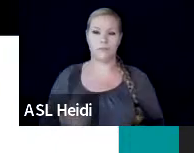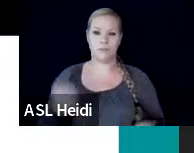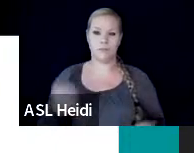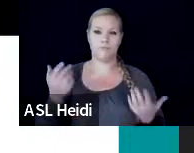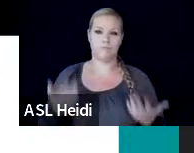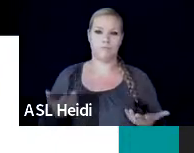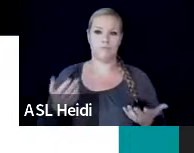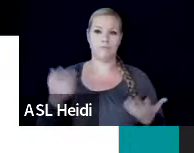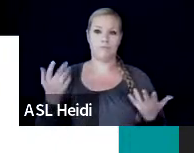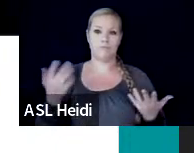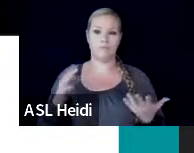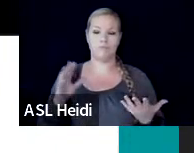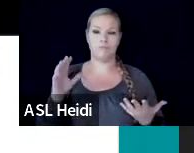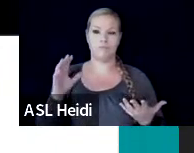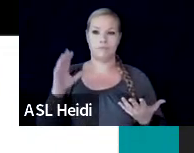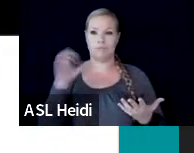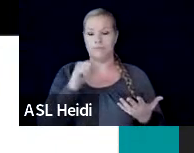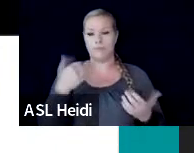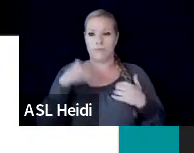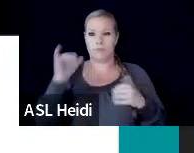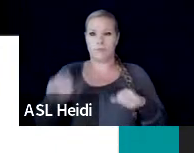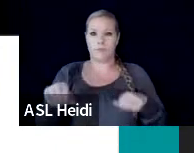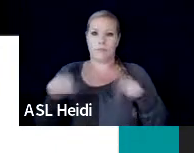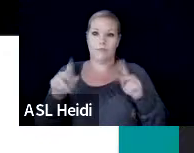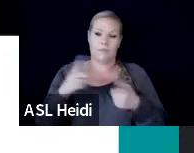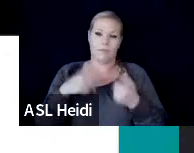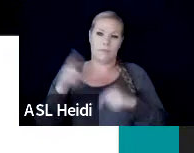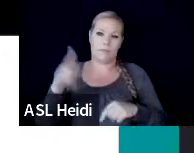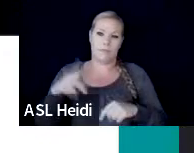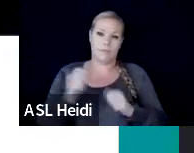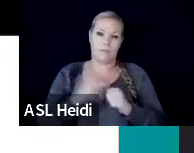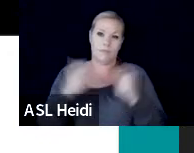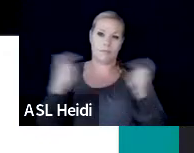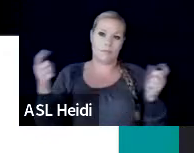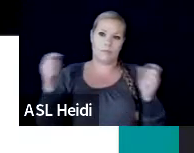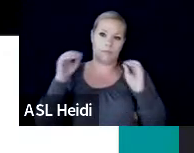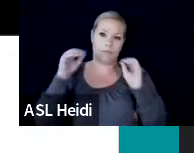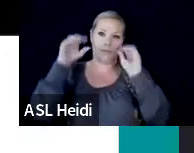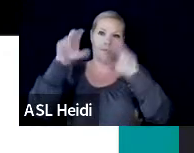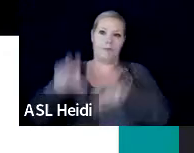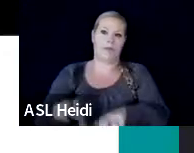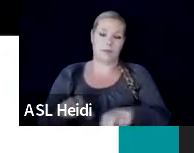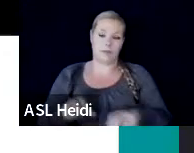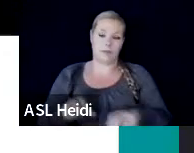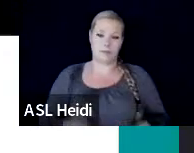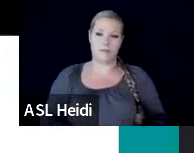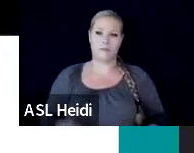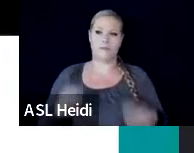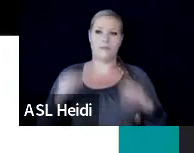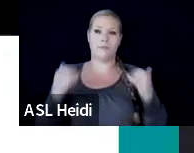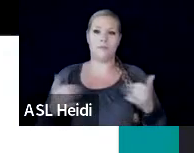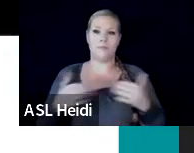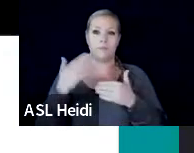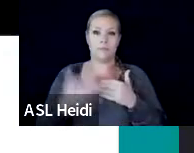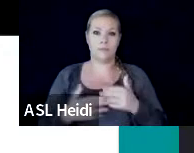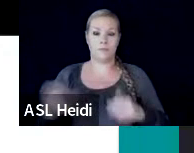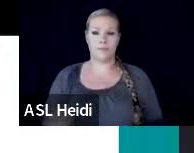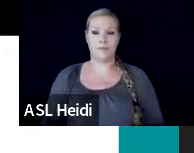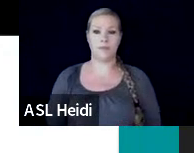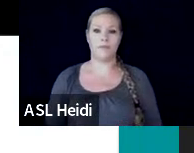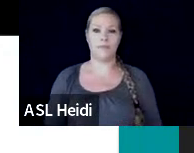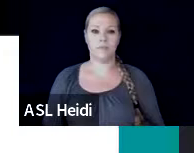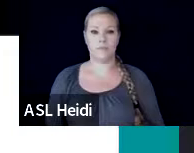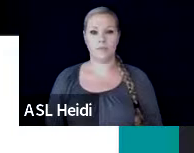are essentially have that opportunity coming up with this huge investment. Next slide.